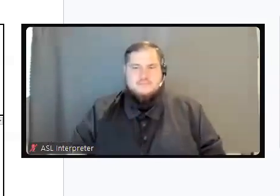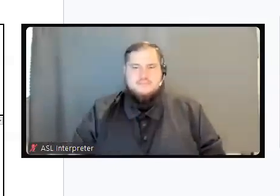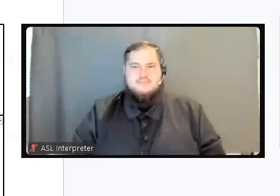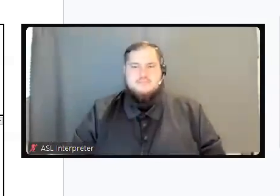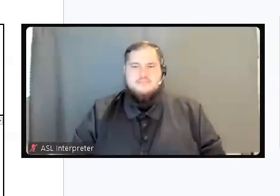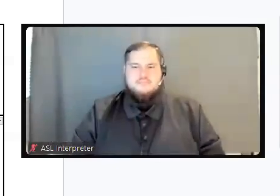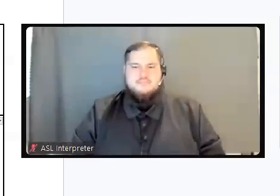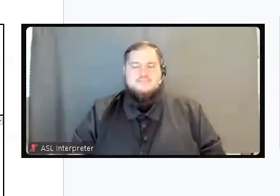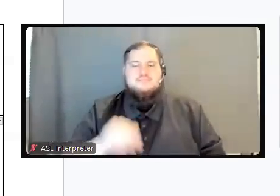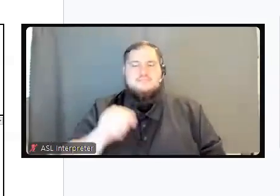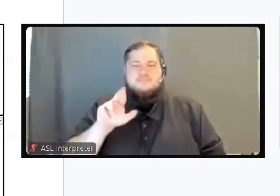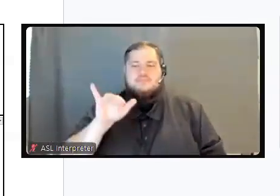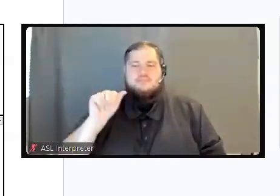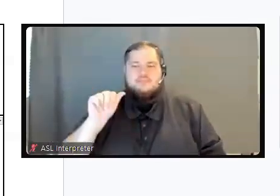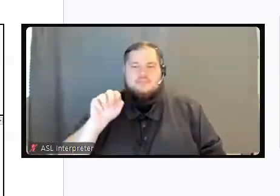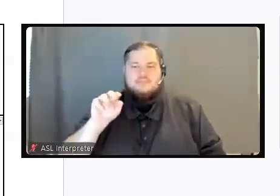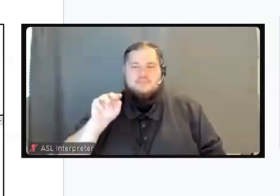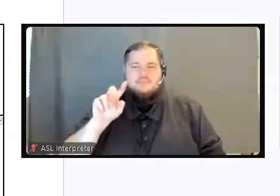Maria Martinez.